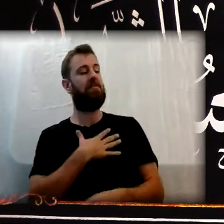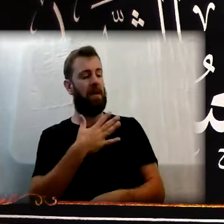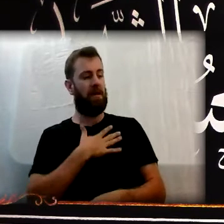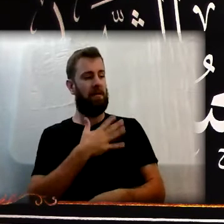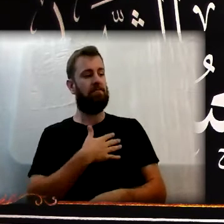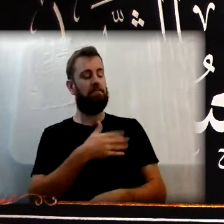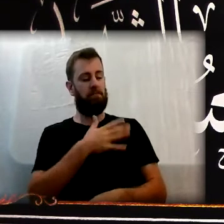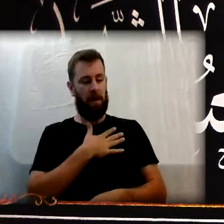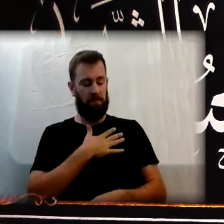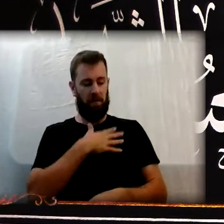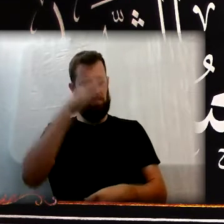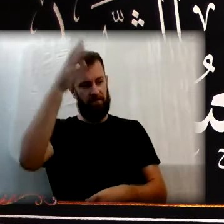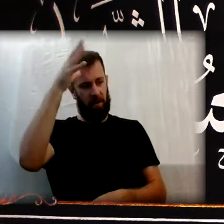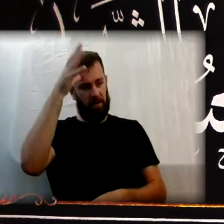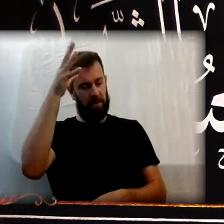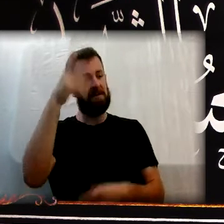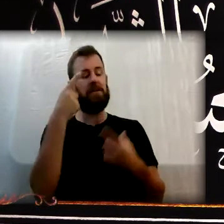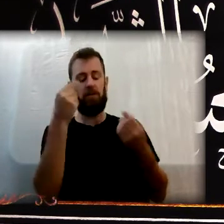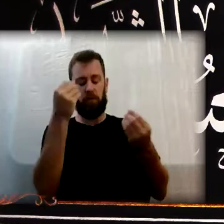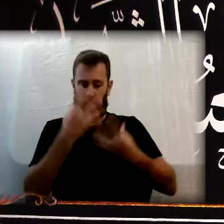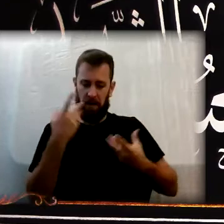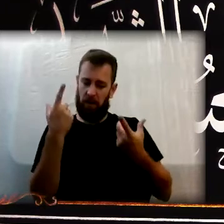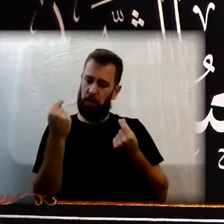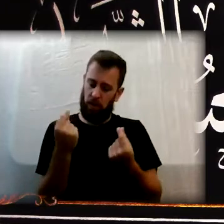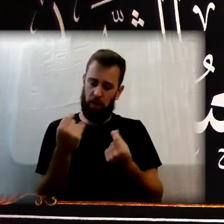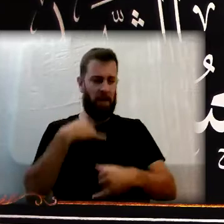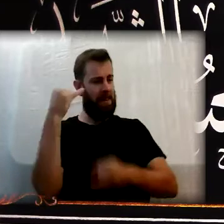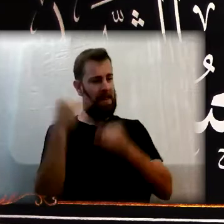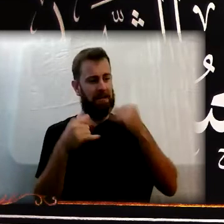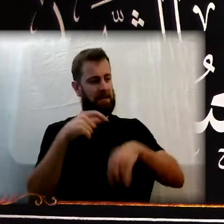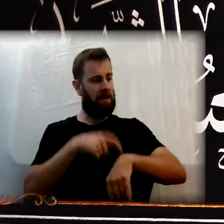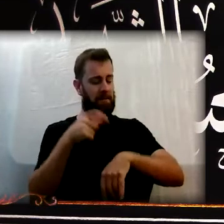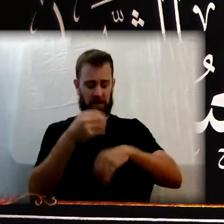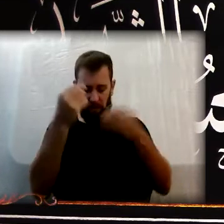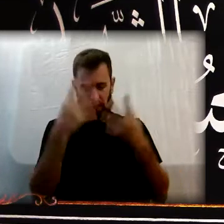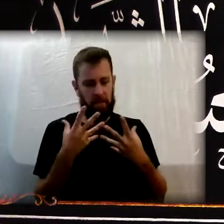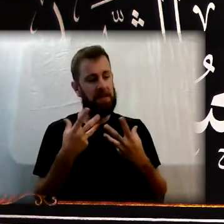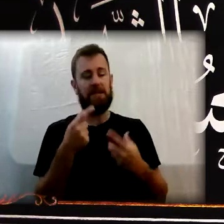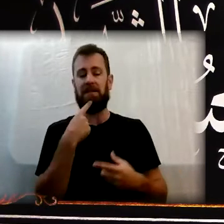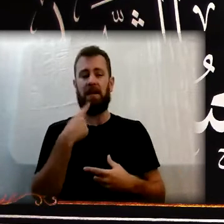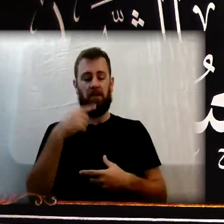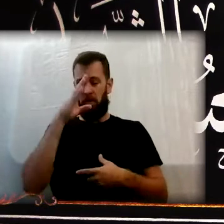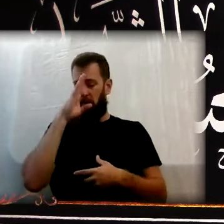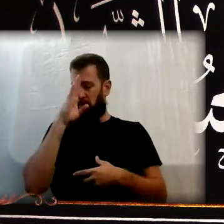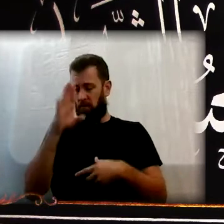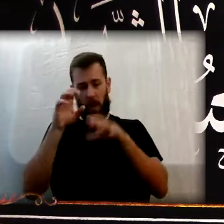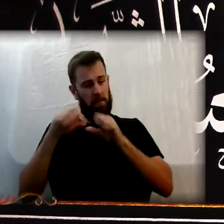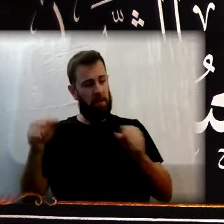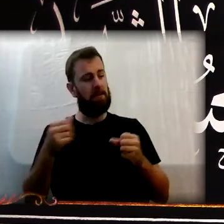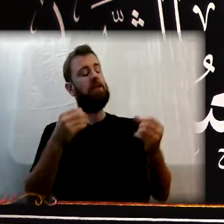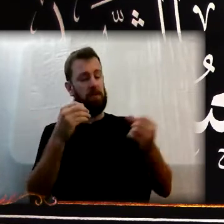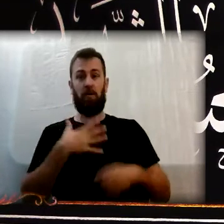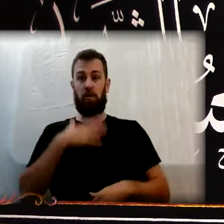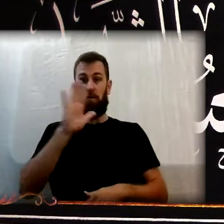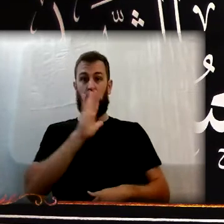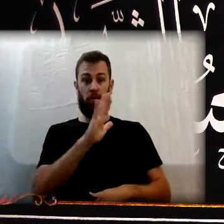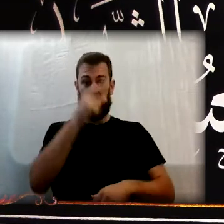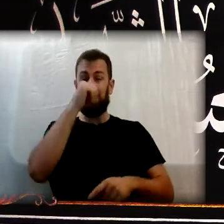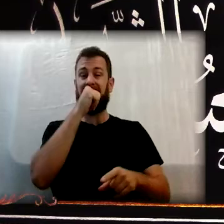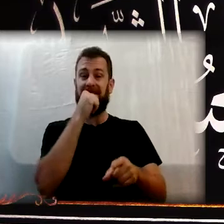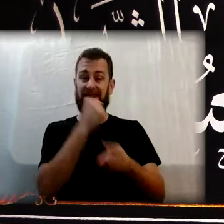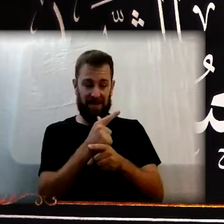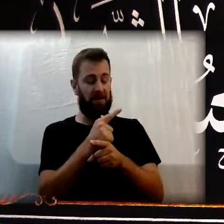was the wasiyah of my father Ali." He said, "Oh Hussein, your sister